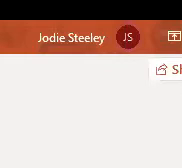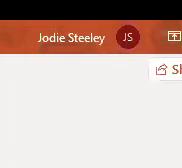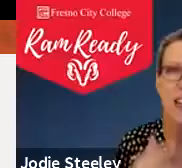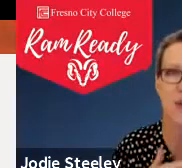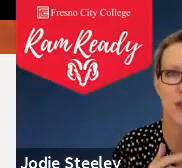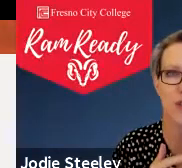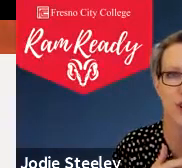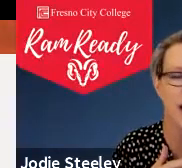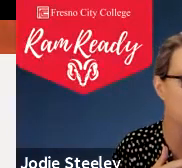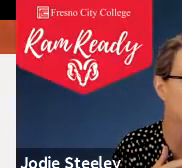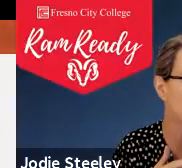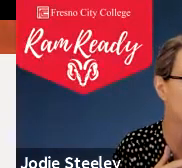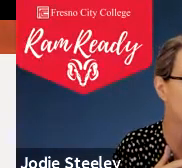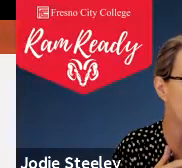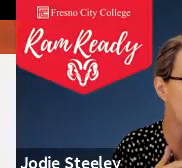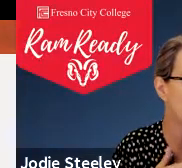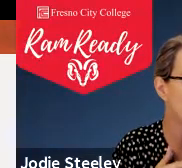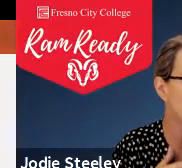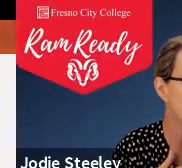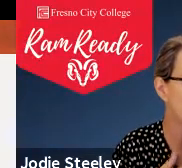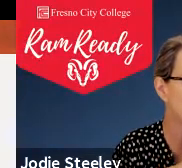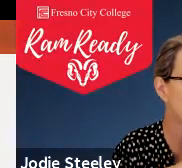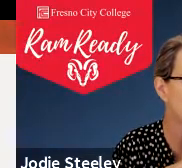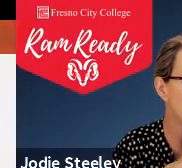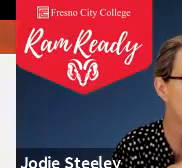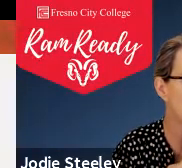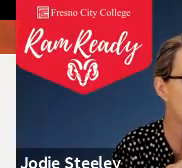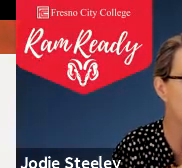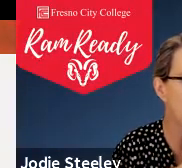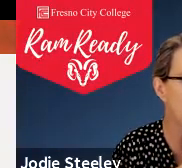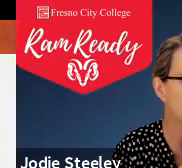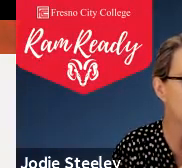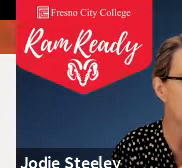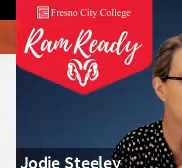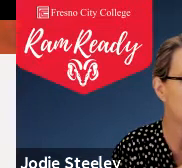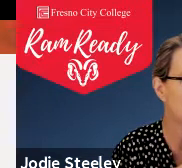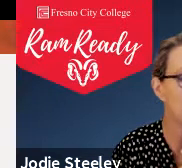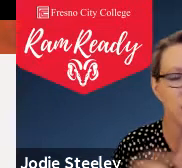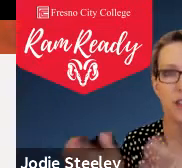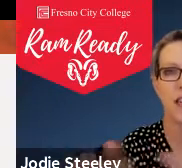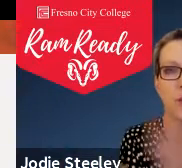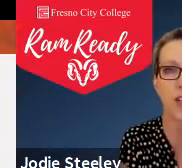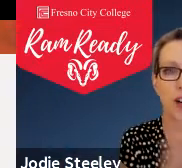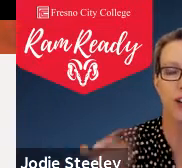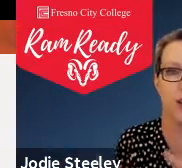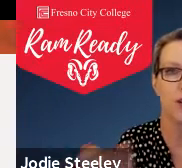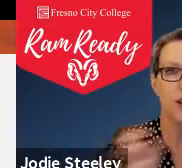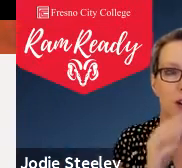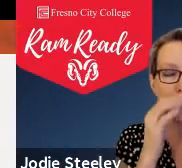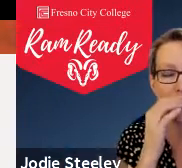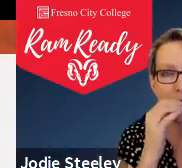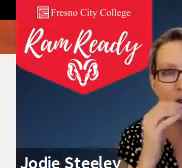a couple of modules for how to learn about Canvas, and we made that as a resource that they could return